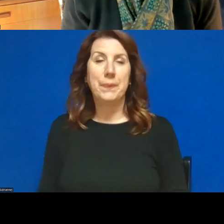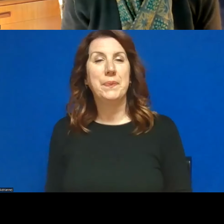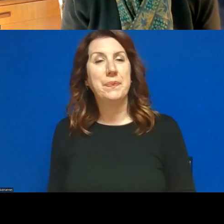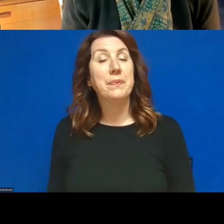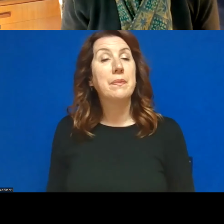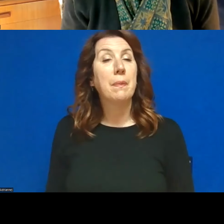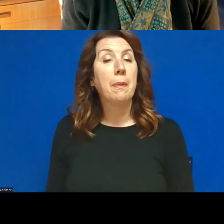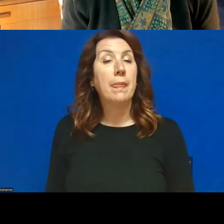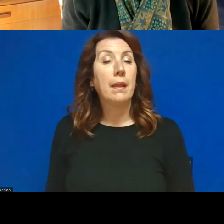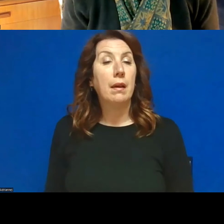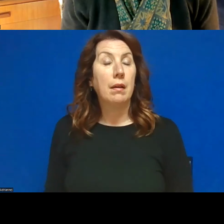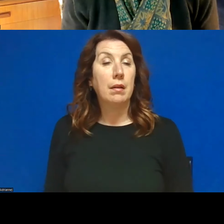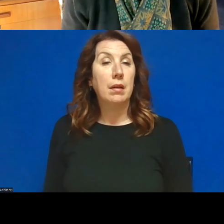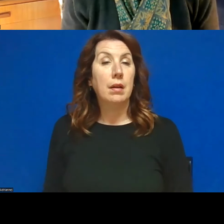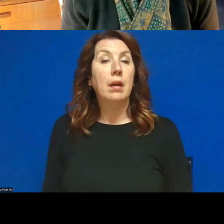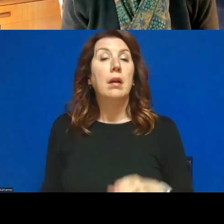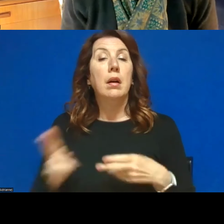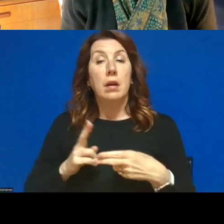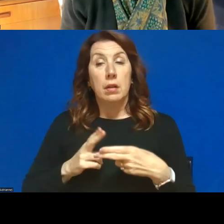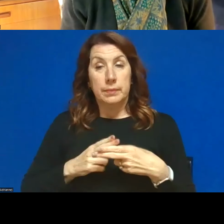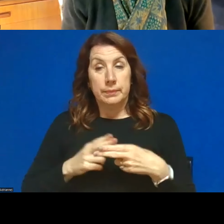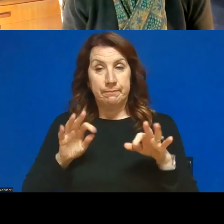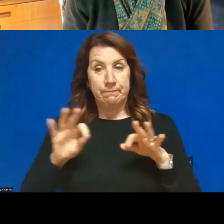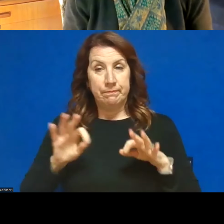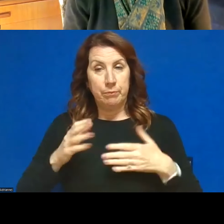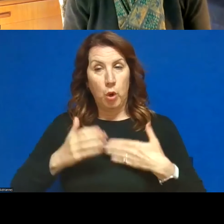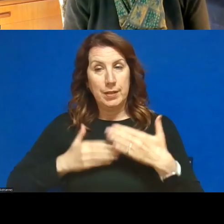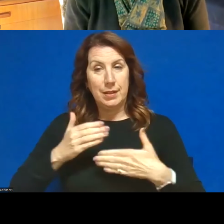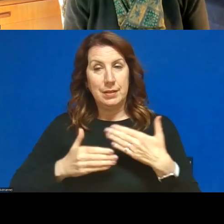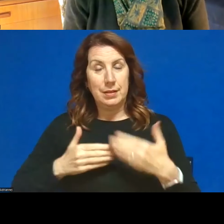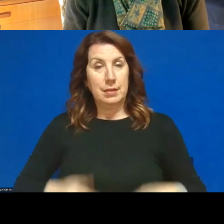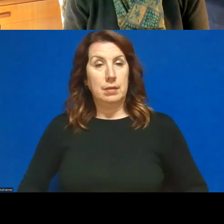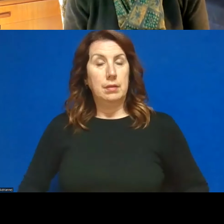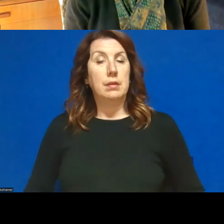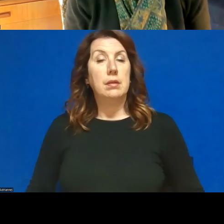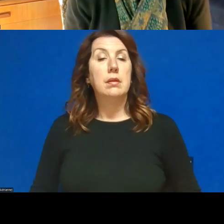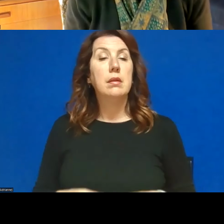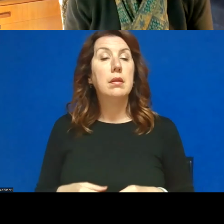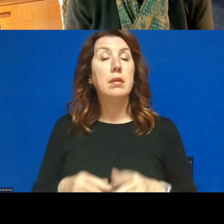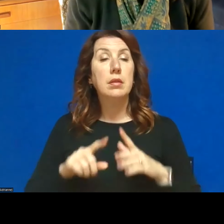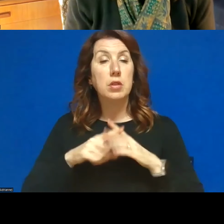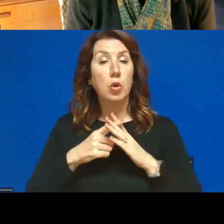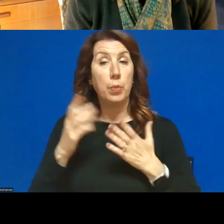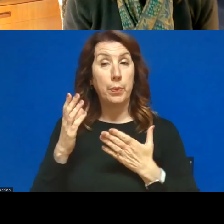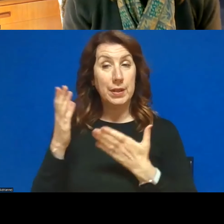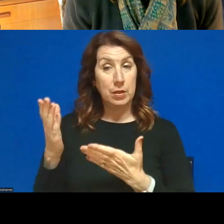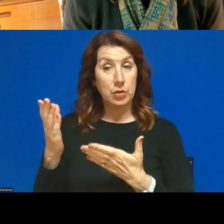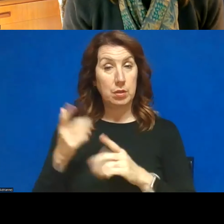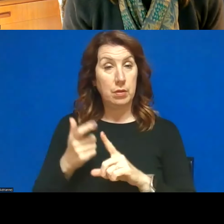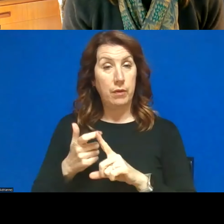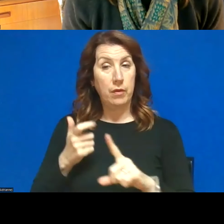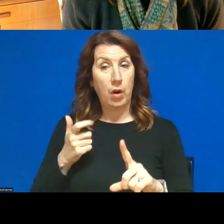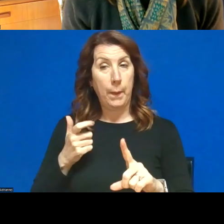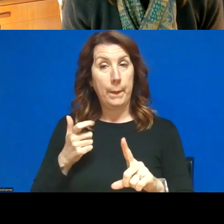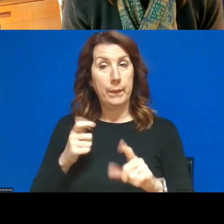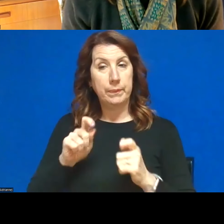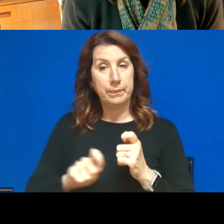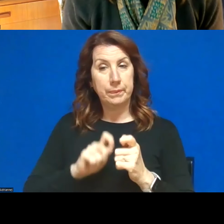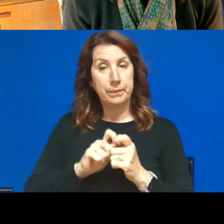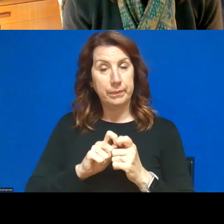So I'll just very briefly walk you through how the process works. As I mentioned, it starts with a petition, which could come from a delineated set